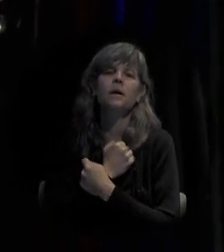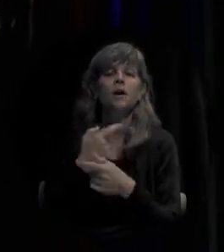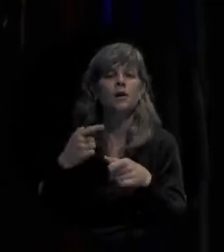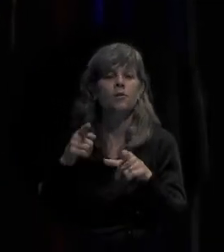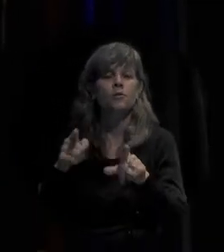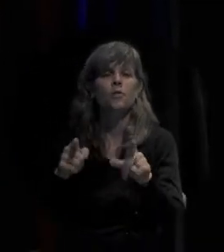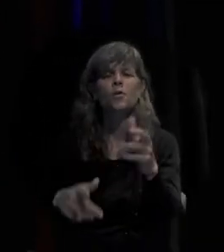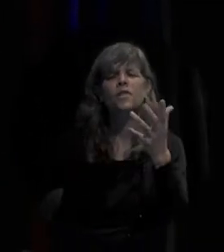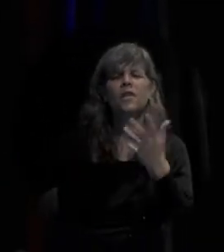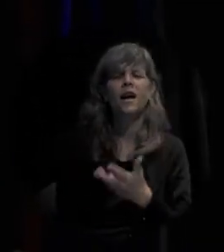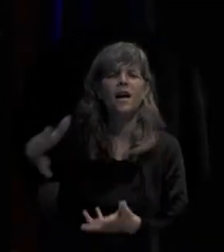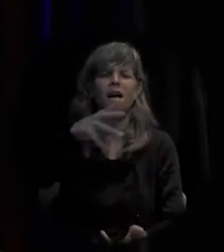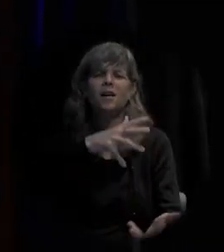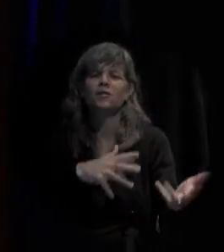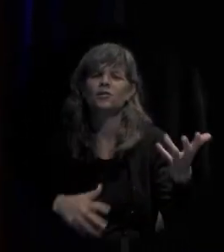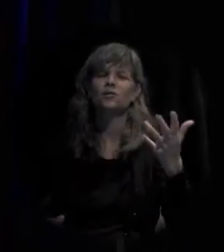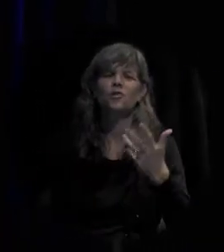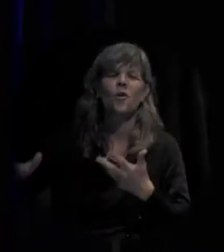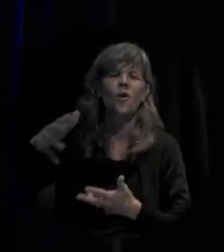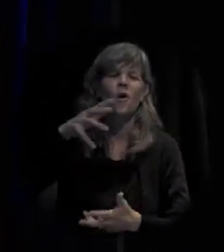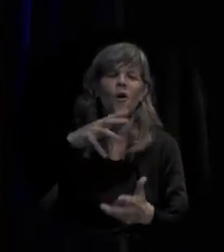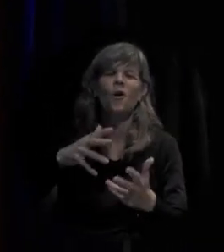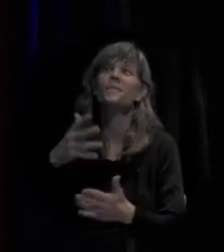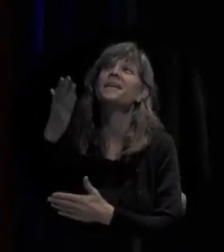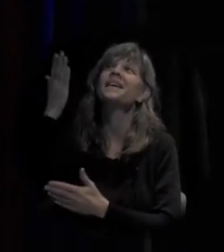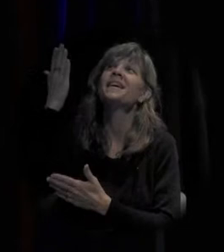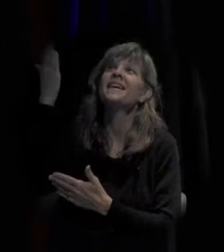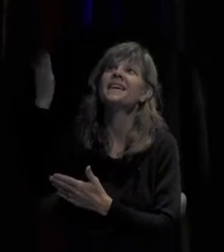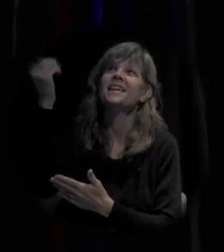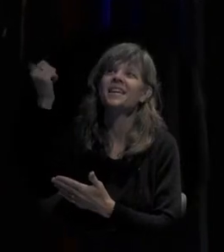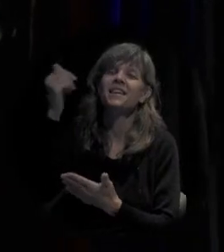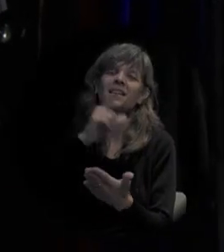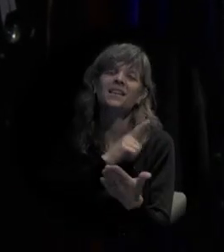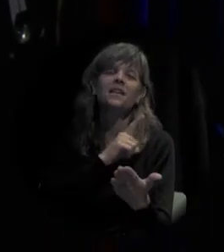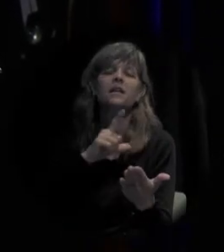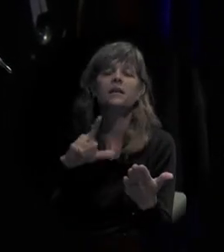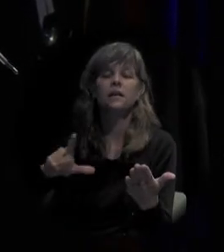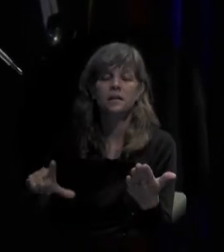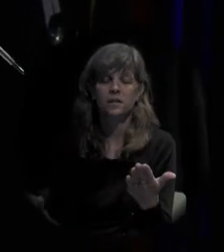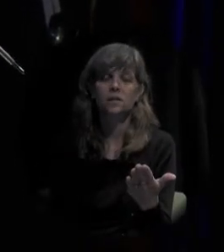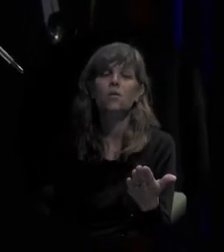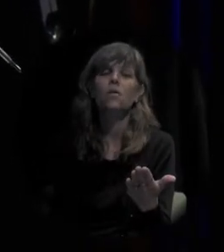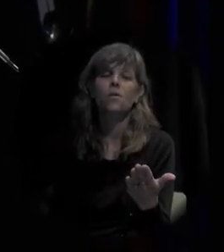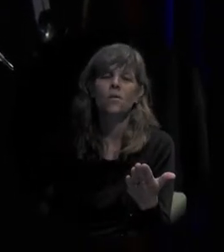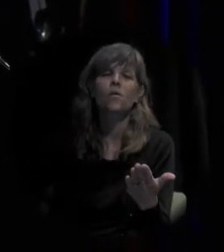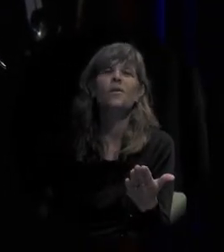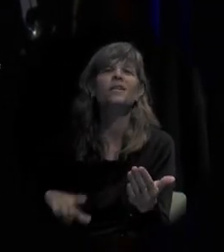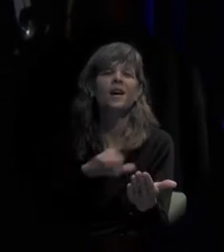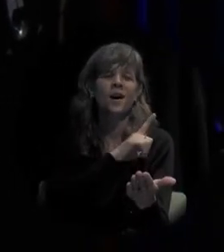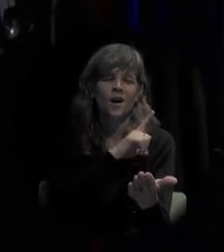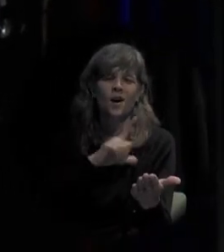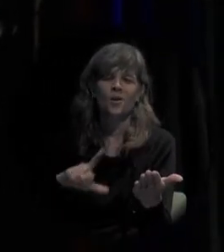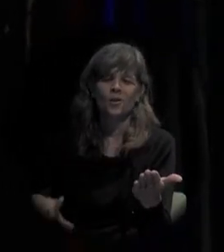love, through the storm, He is